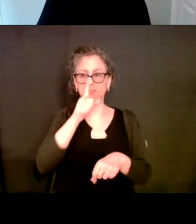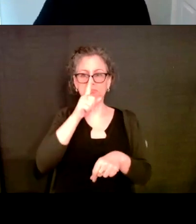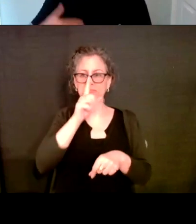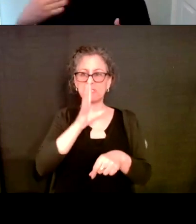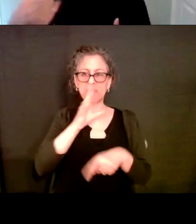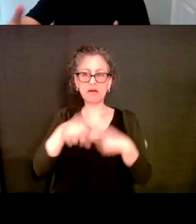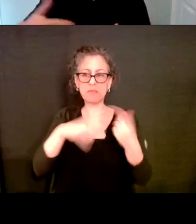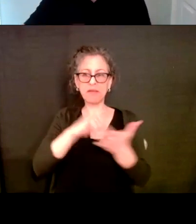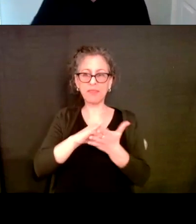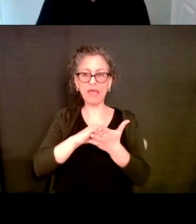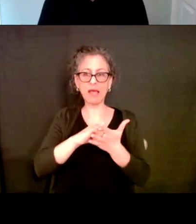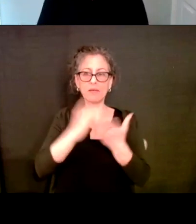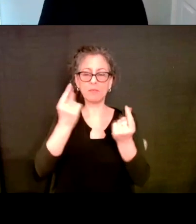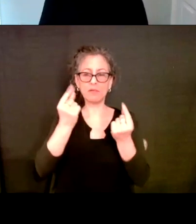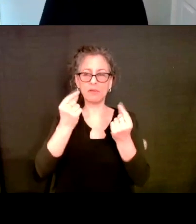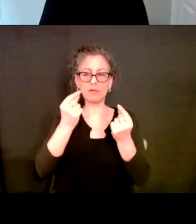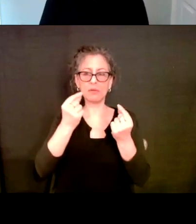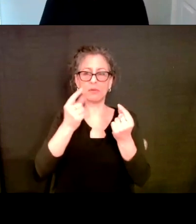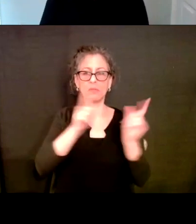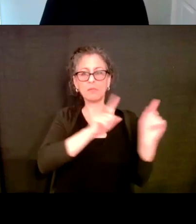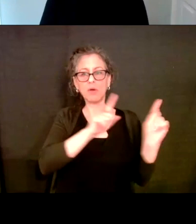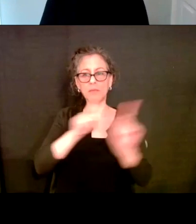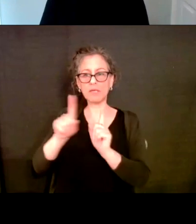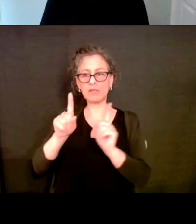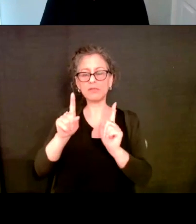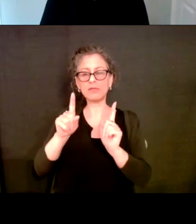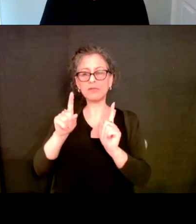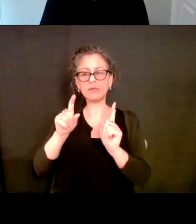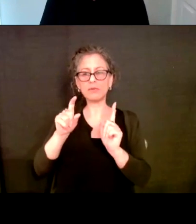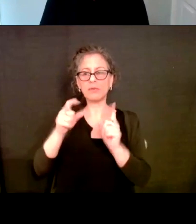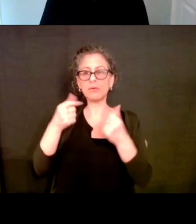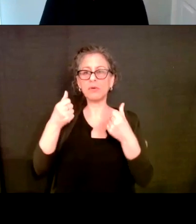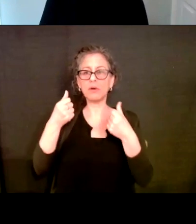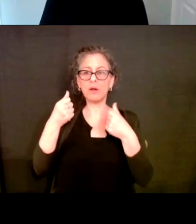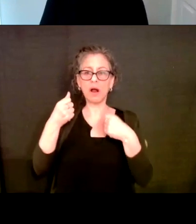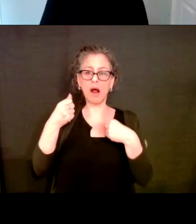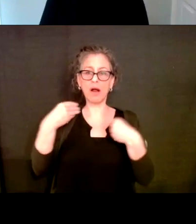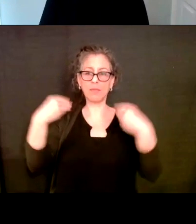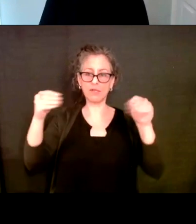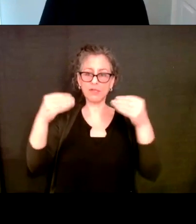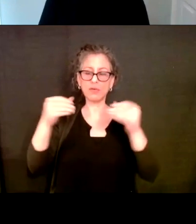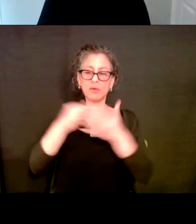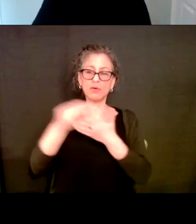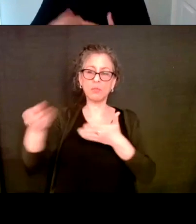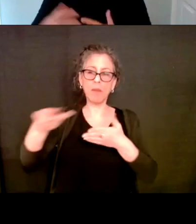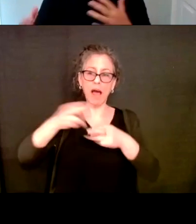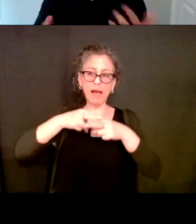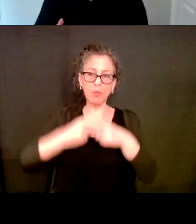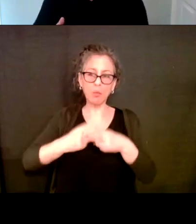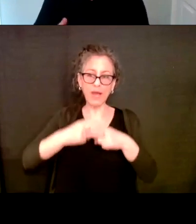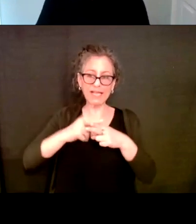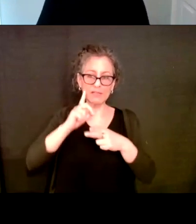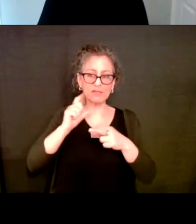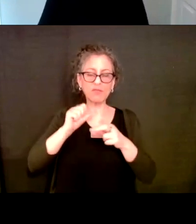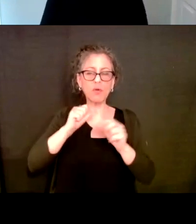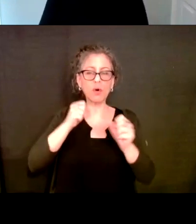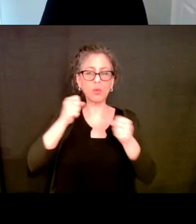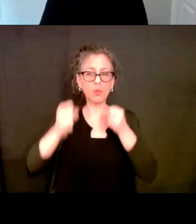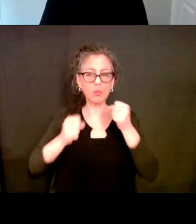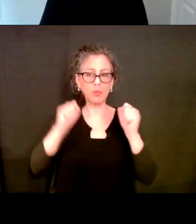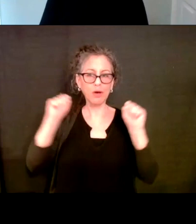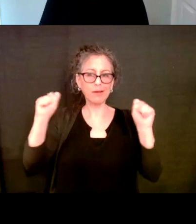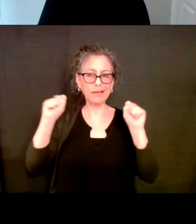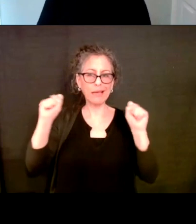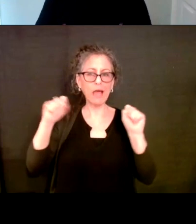but what he did was took me to the store to buy a set of weights to begin working out. And so in a roundabout way, he demonstrated